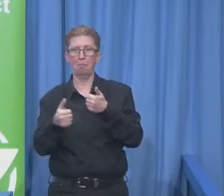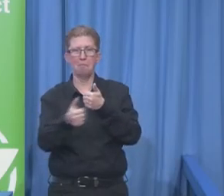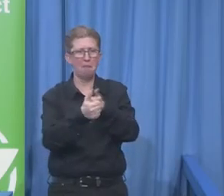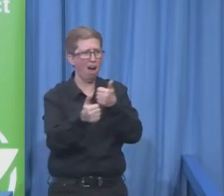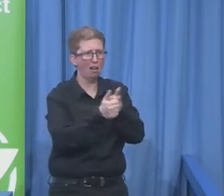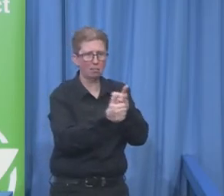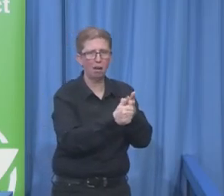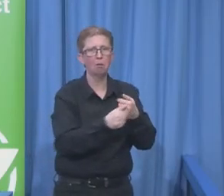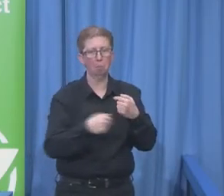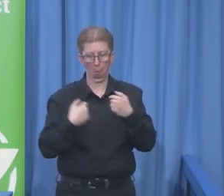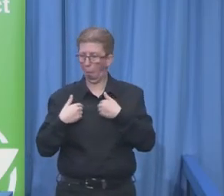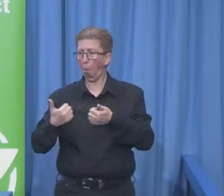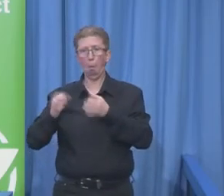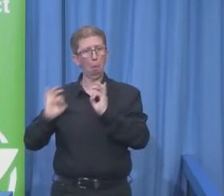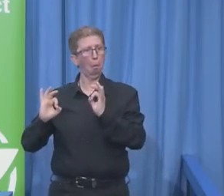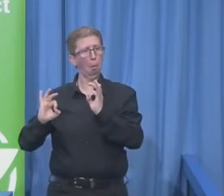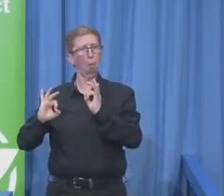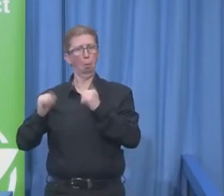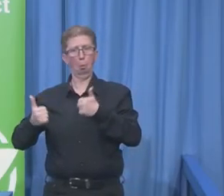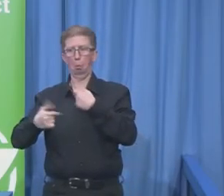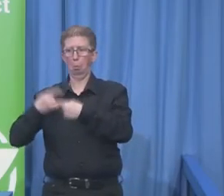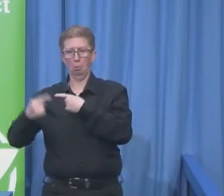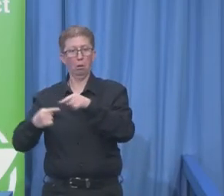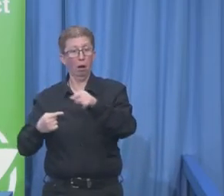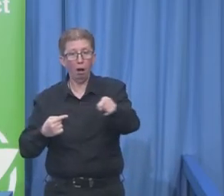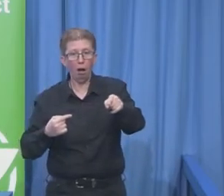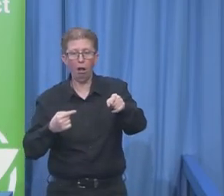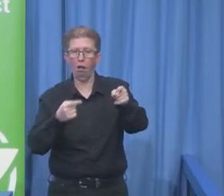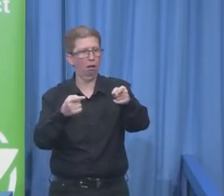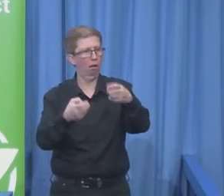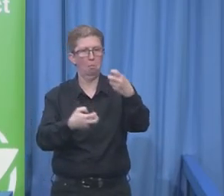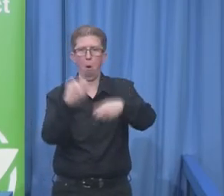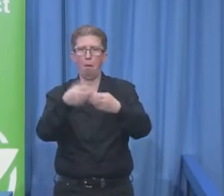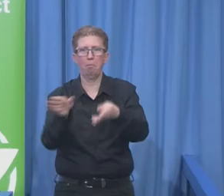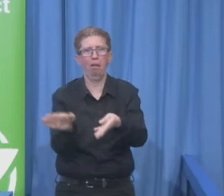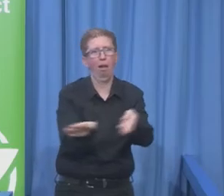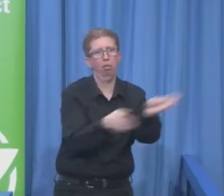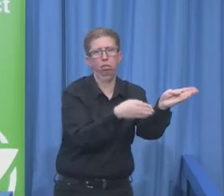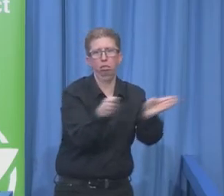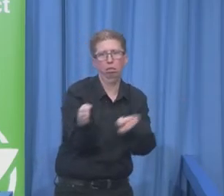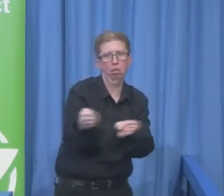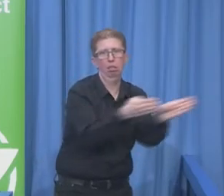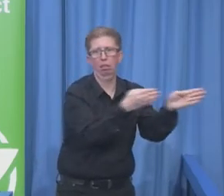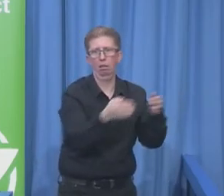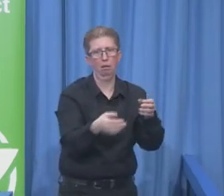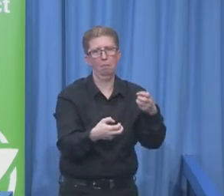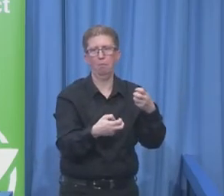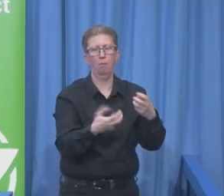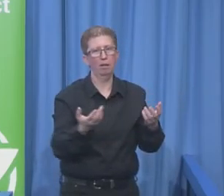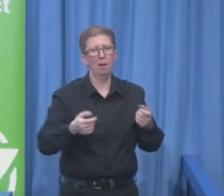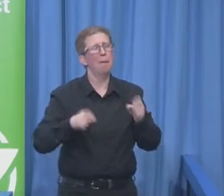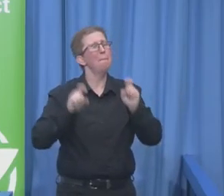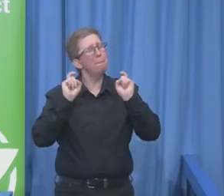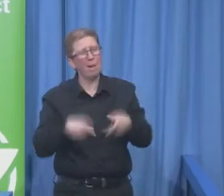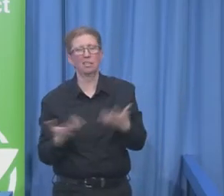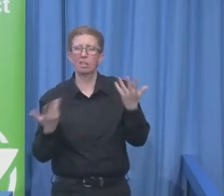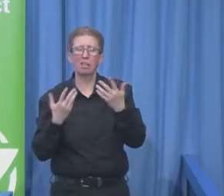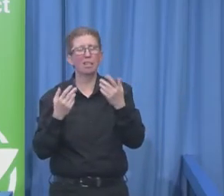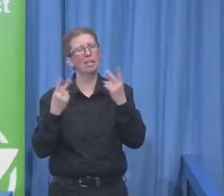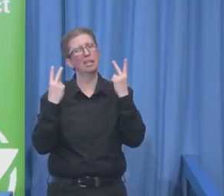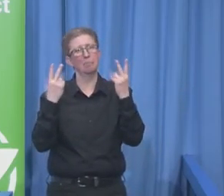It was very important to go with them along, to give them a good training, to give them a toolkit to implement the